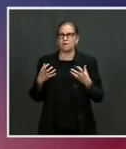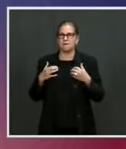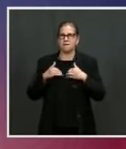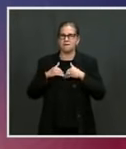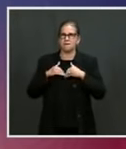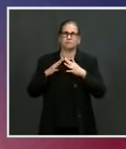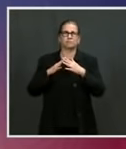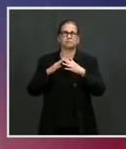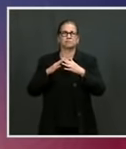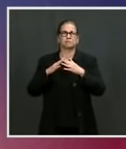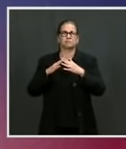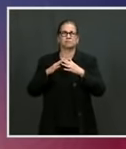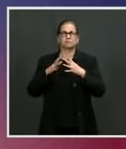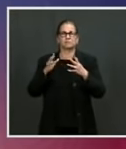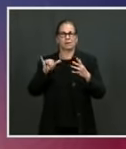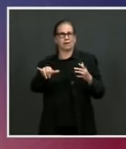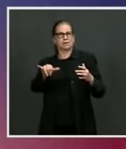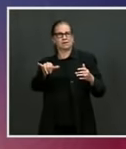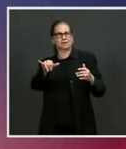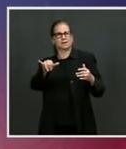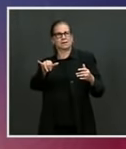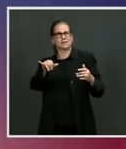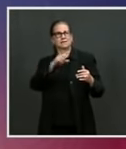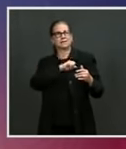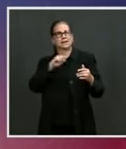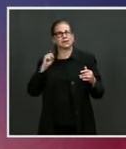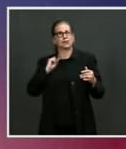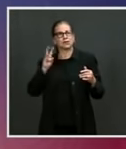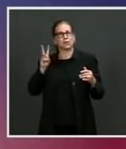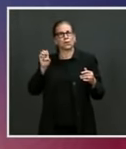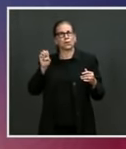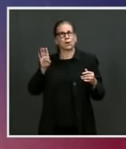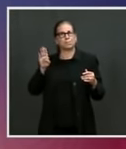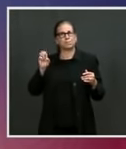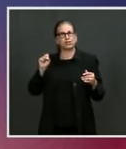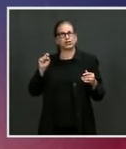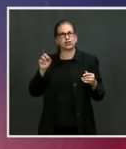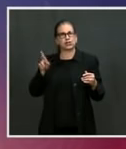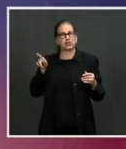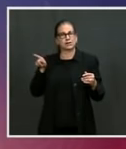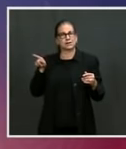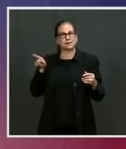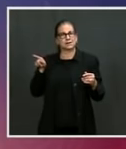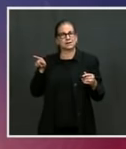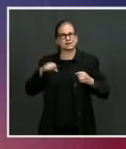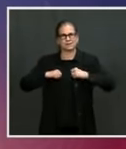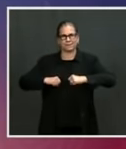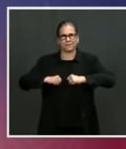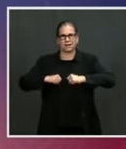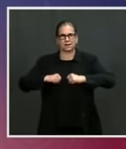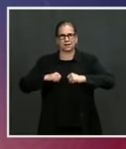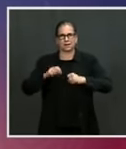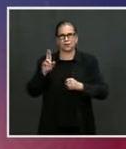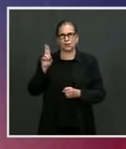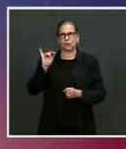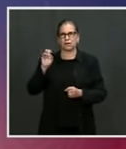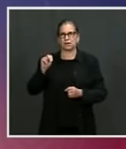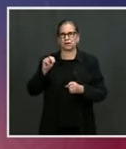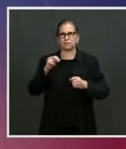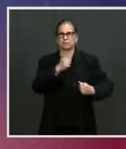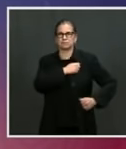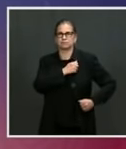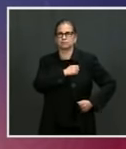Webster, rose in the Capitol to defend the Union. To him, we're not just a collection of